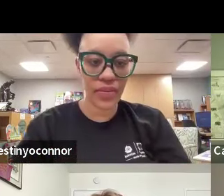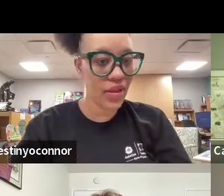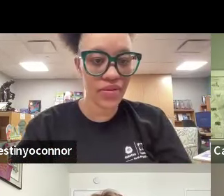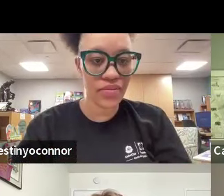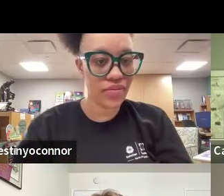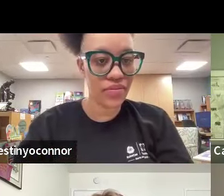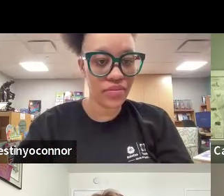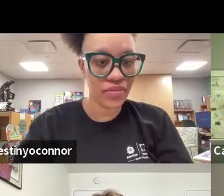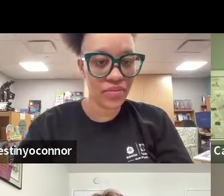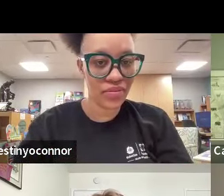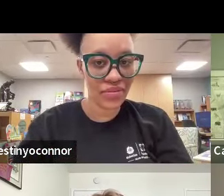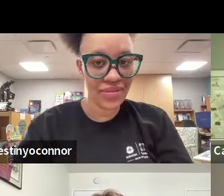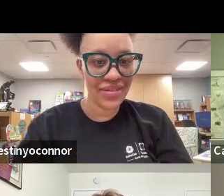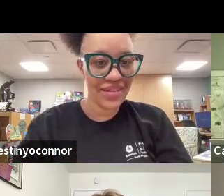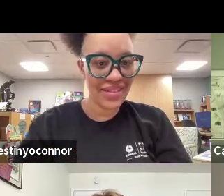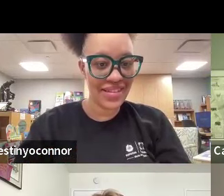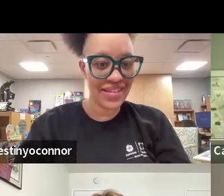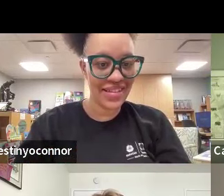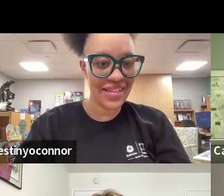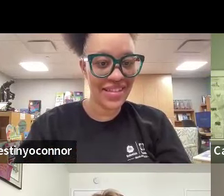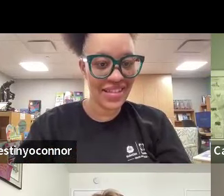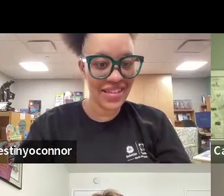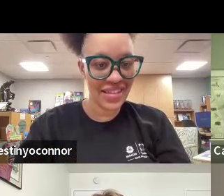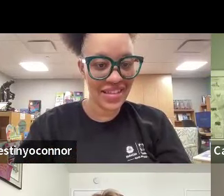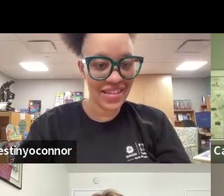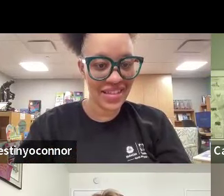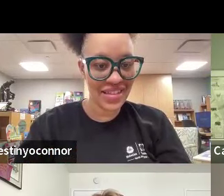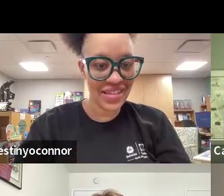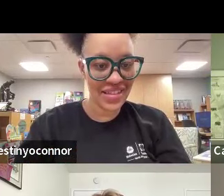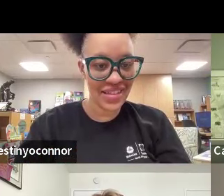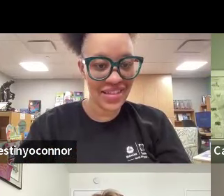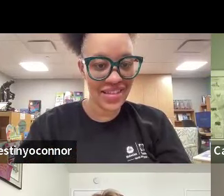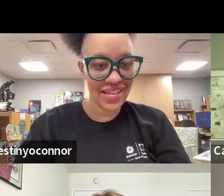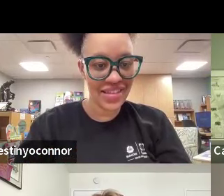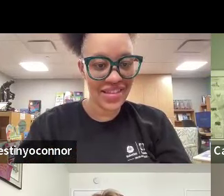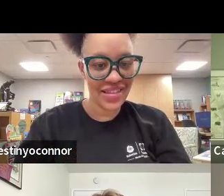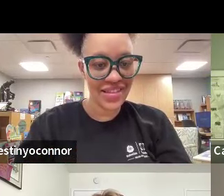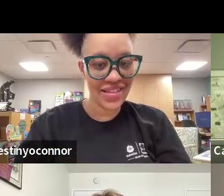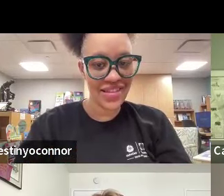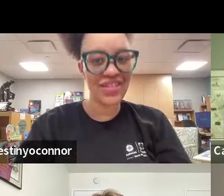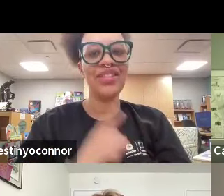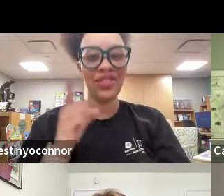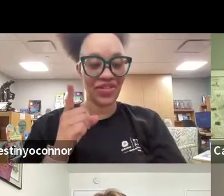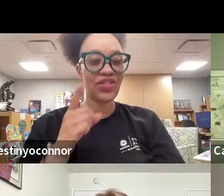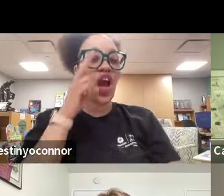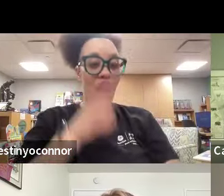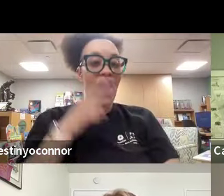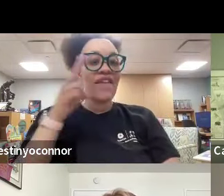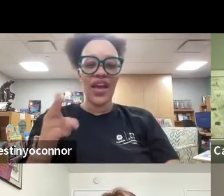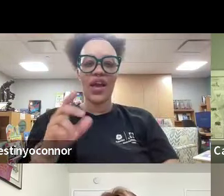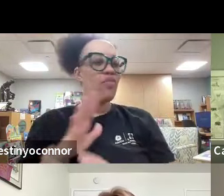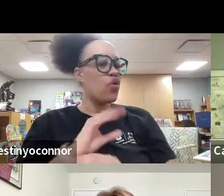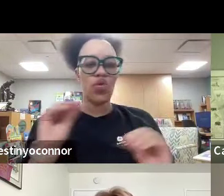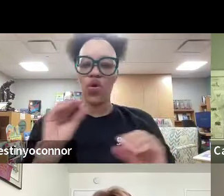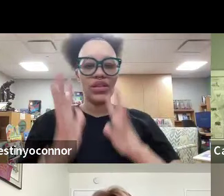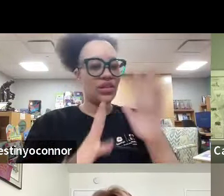Charlalaine is hearing. So yeah, I don't know if you have a sign name, Charlalaine. And Amy June, do you have a sign